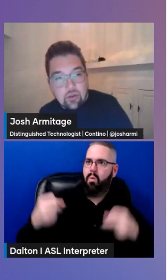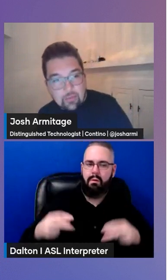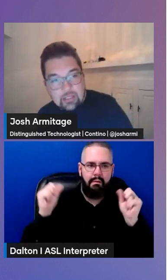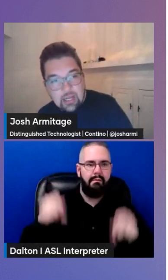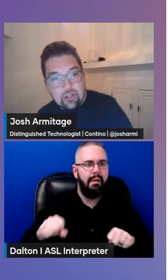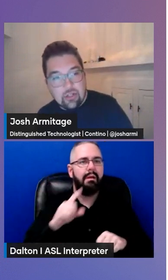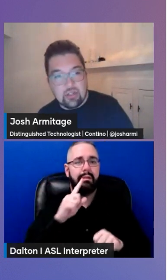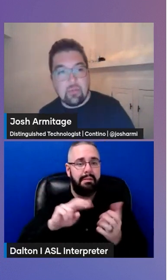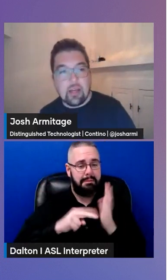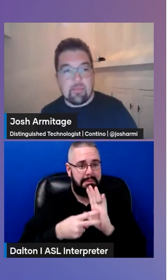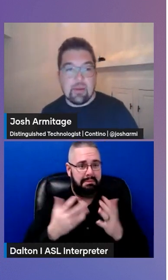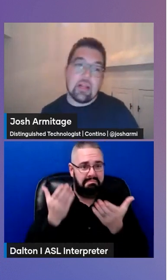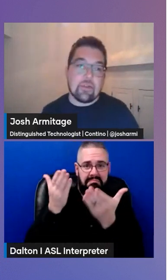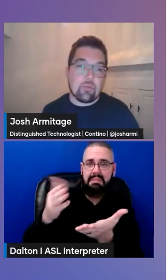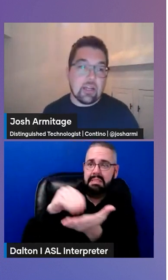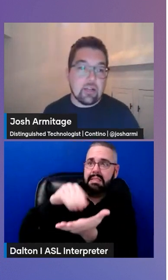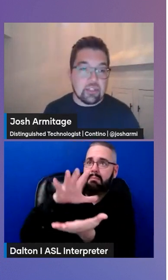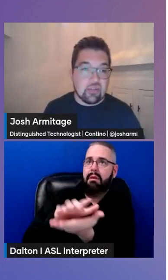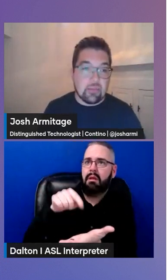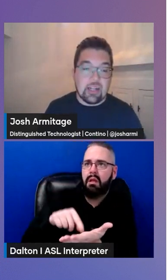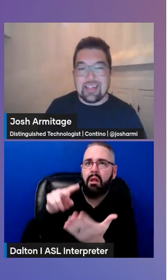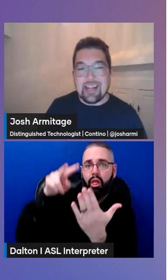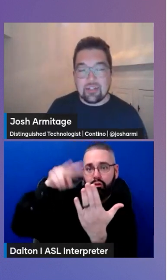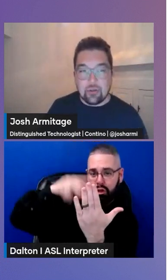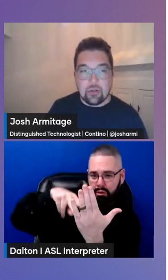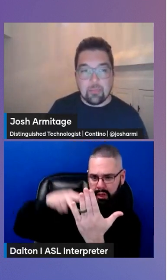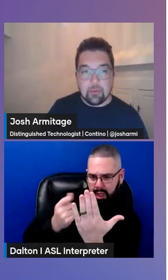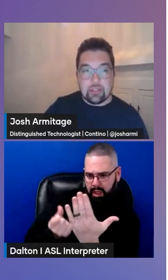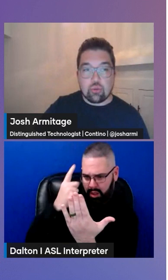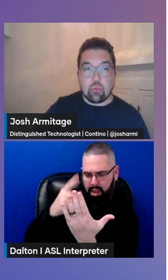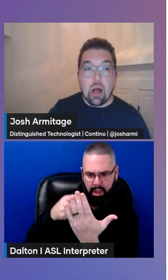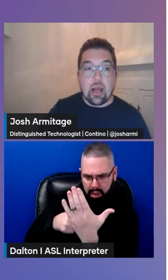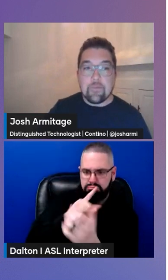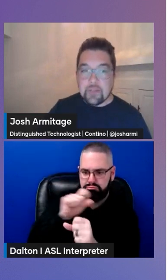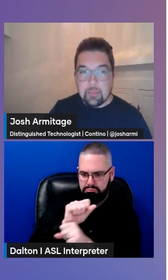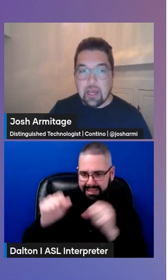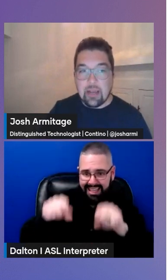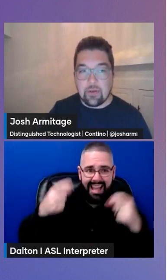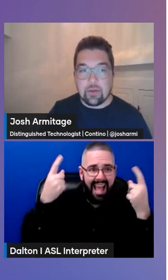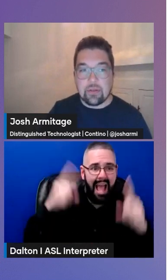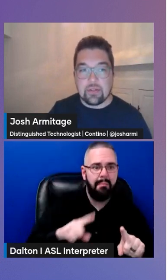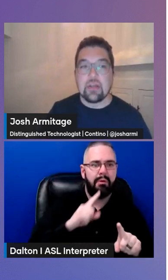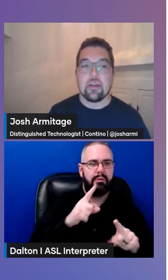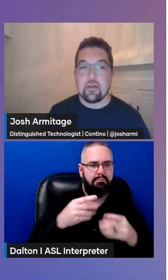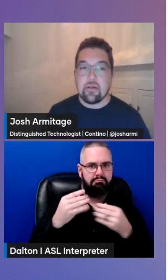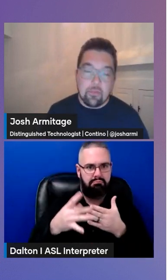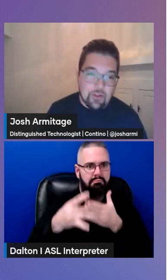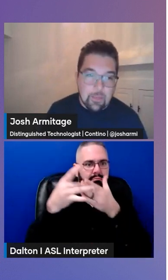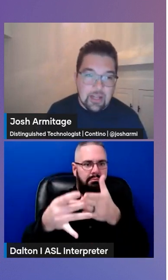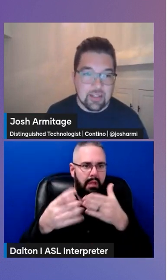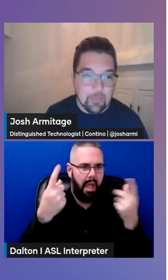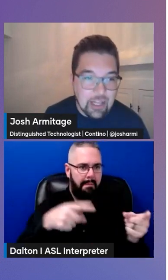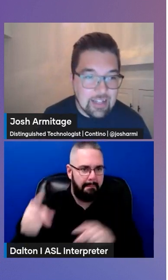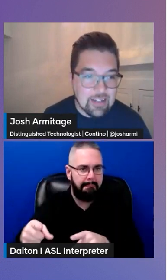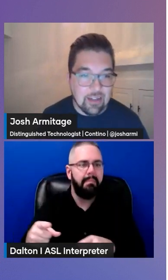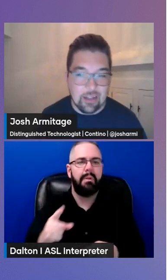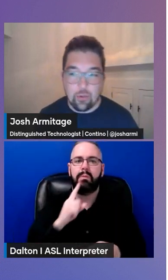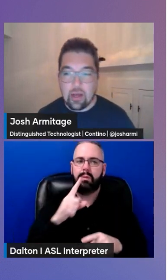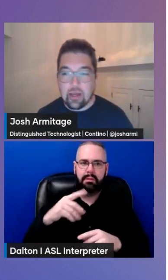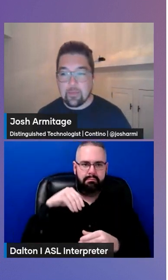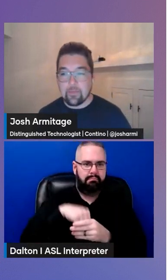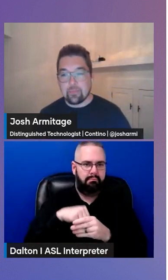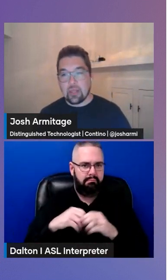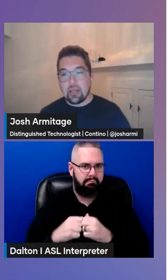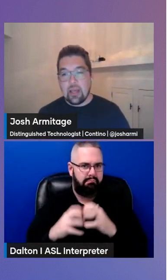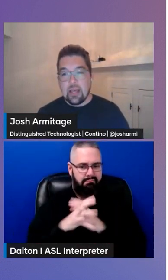in documentation somewhere that people have to read, but something that's executable that drives the behaviors fundamentally by getting in the